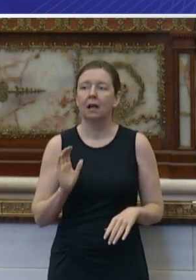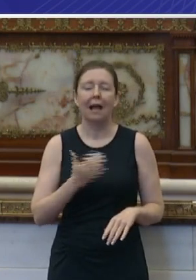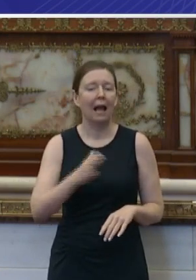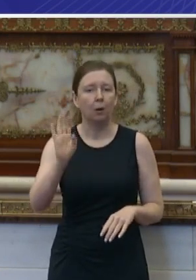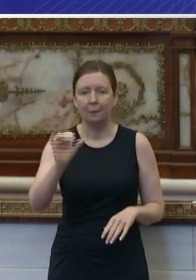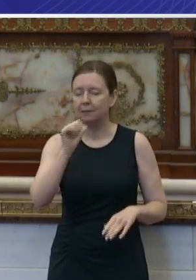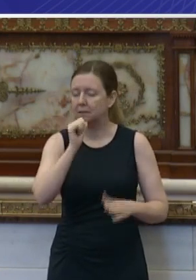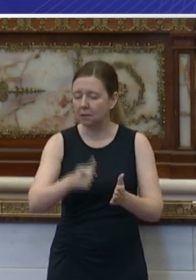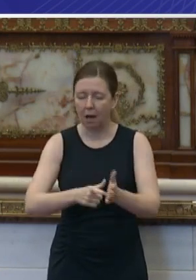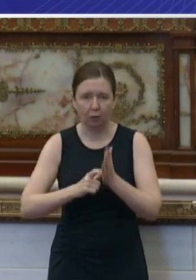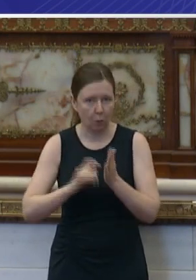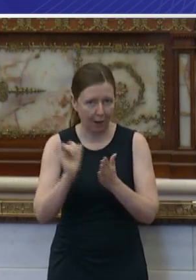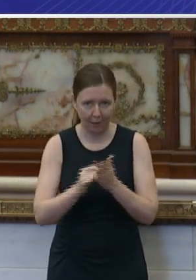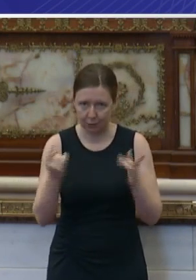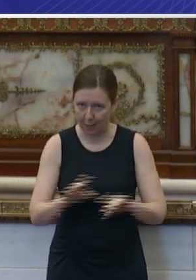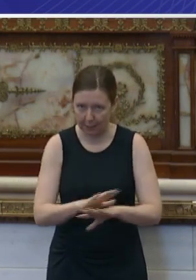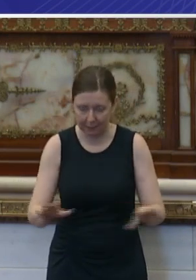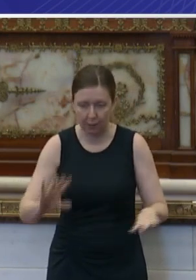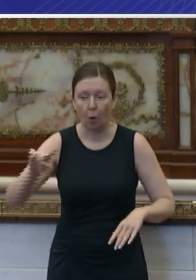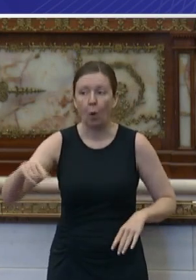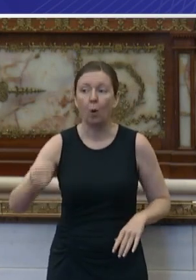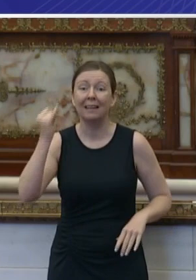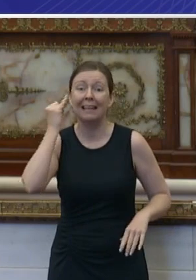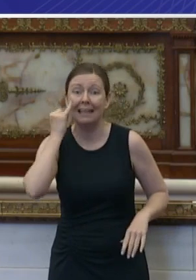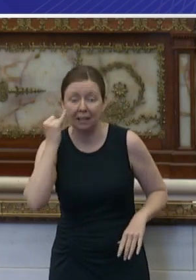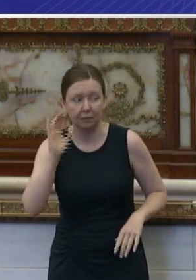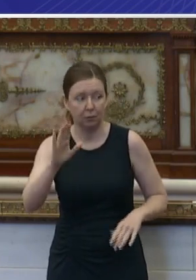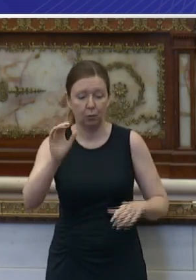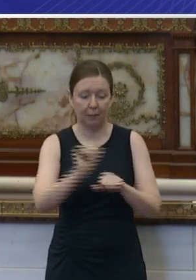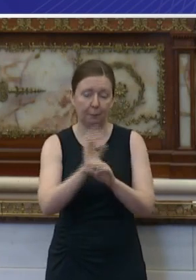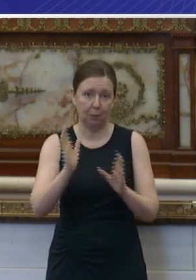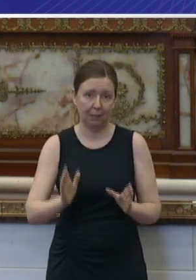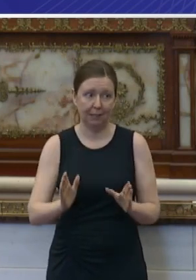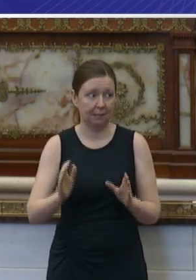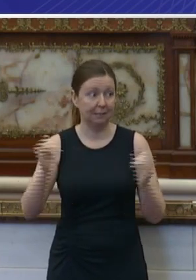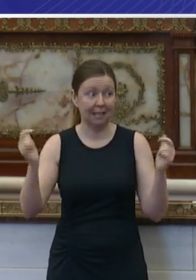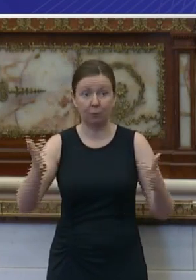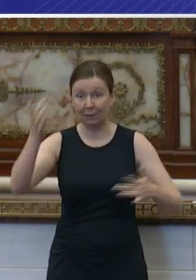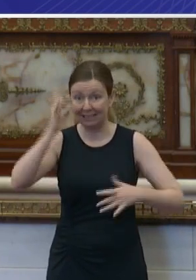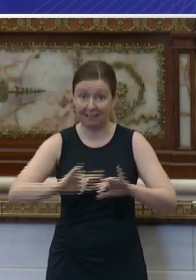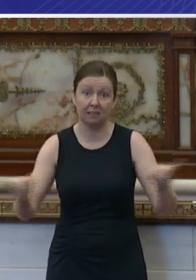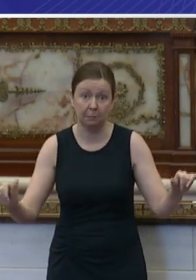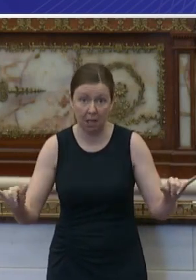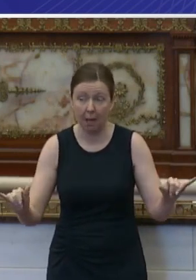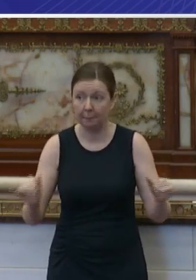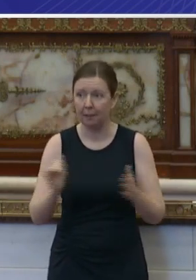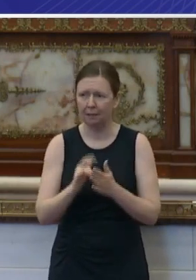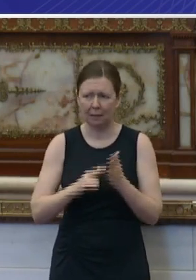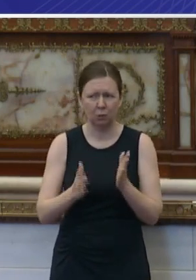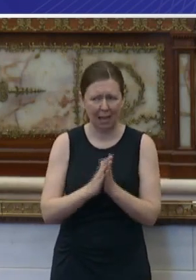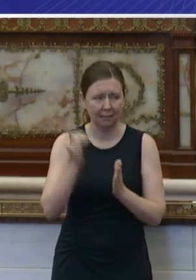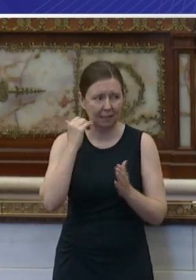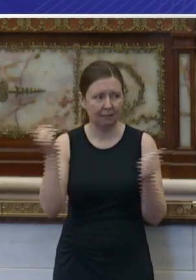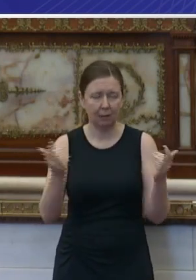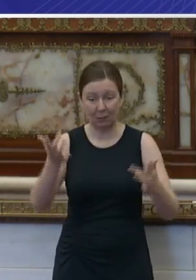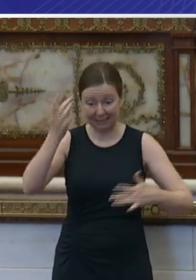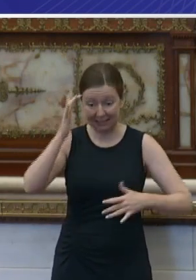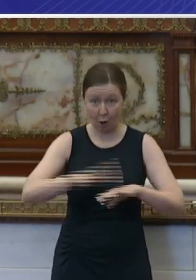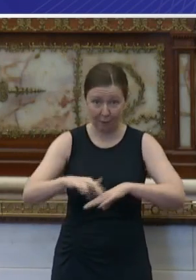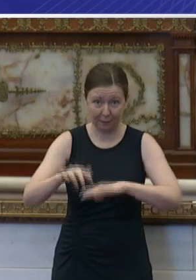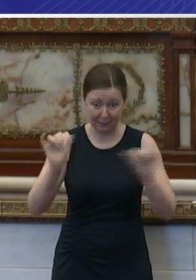Our bill would not require that, and only if their employees, everybody was sick at the same time. That's what you're asking, if everyone got sick on the same